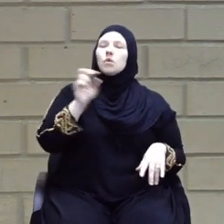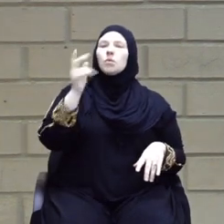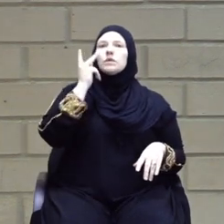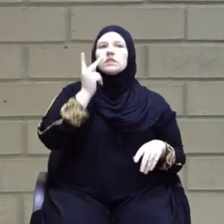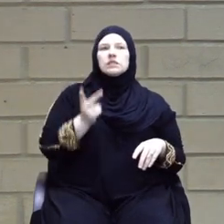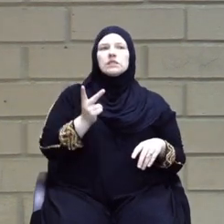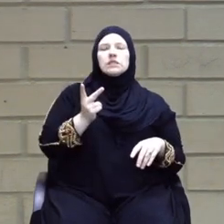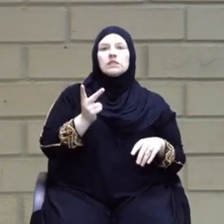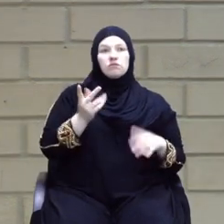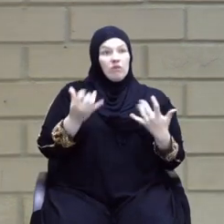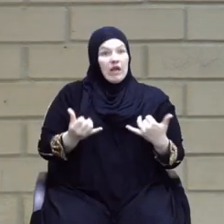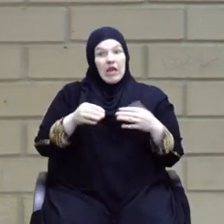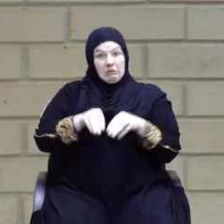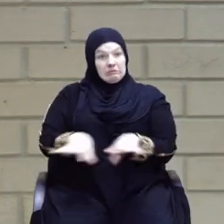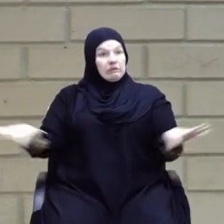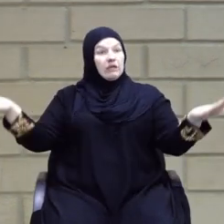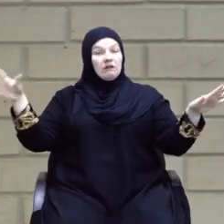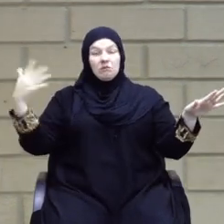spreading of